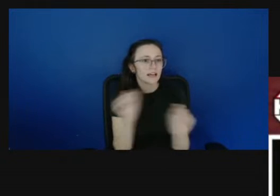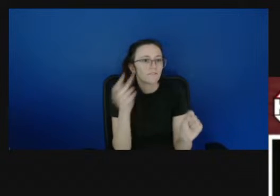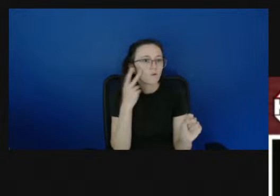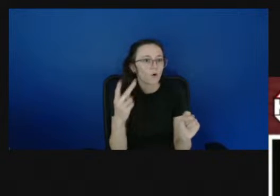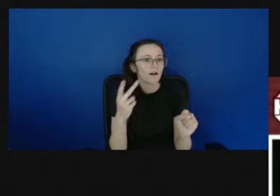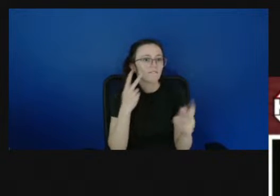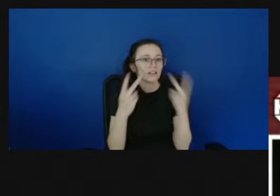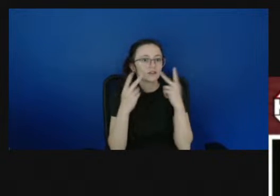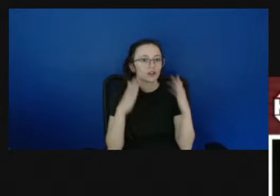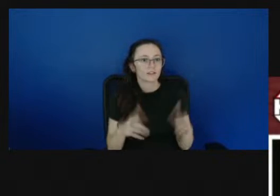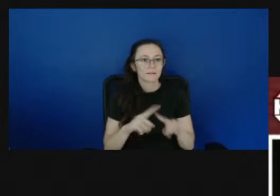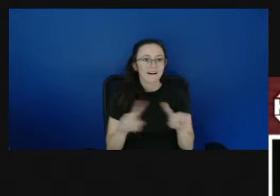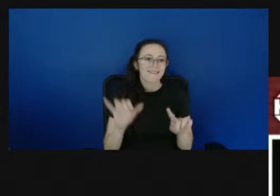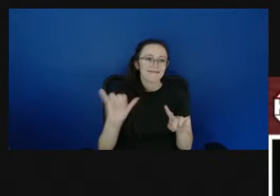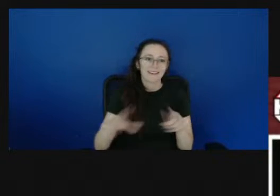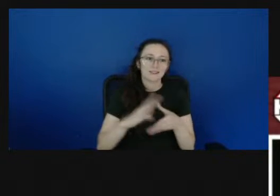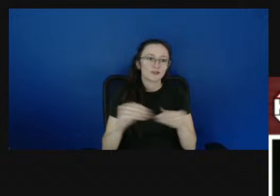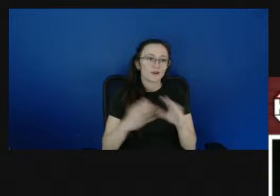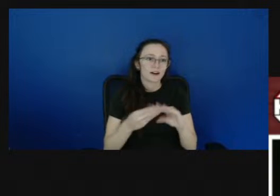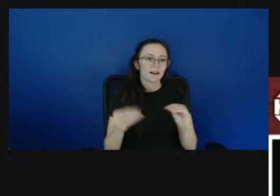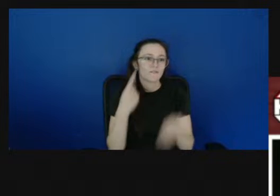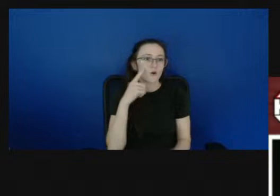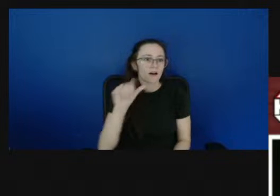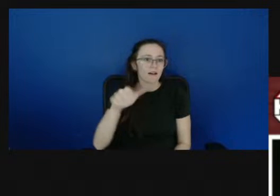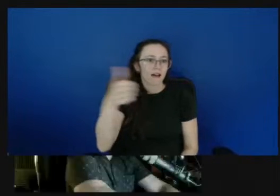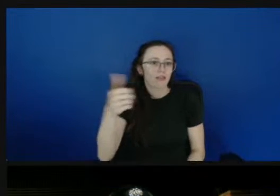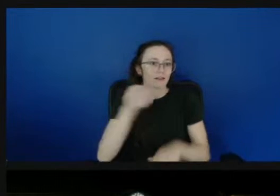story for another evening.